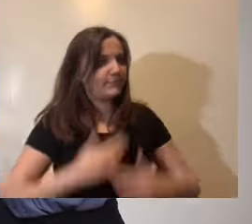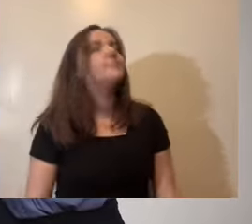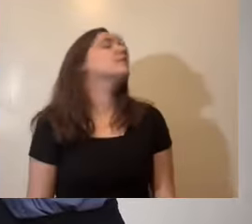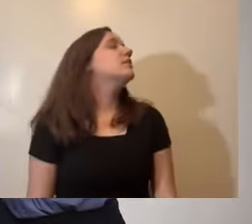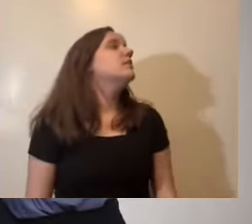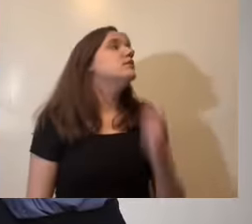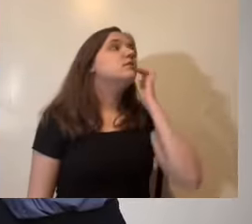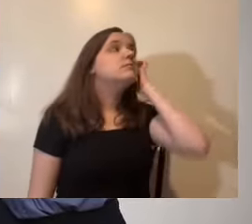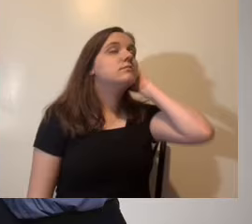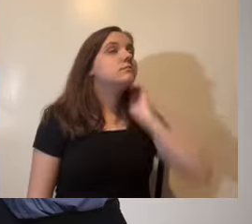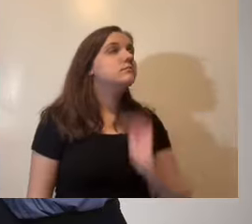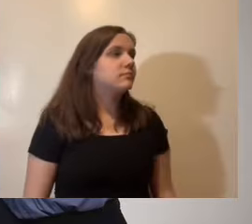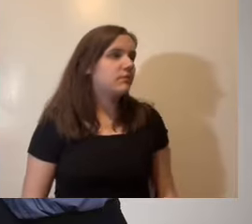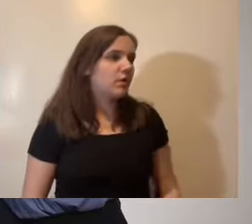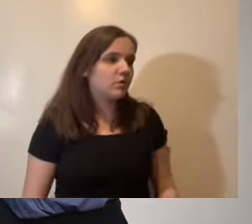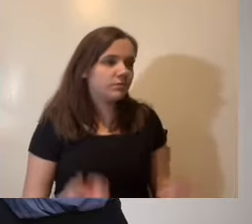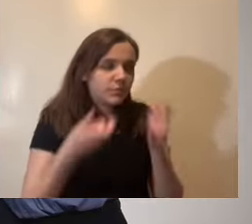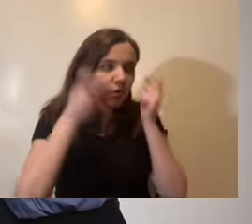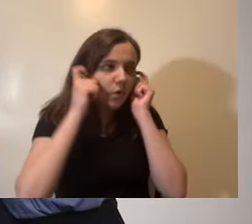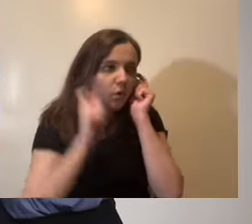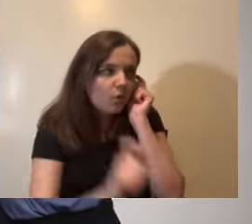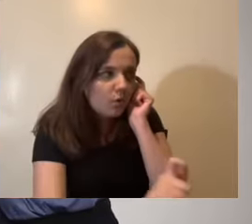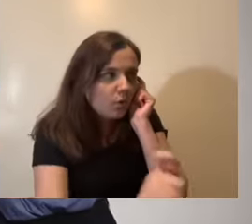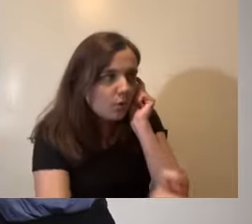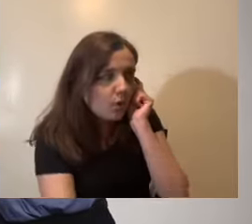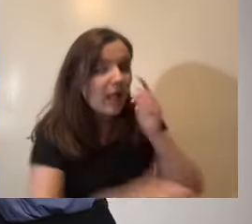So can you take a couple of deep breaths for me?